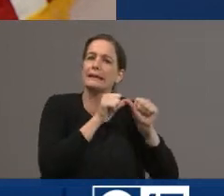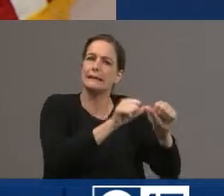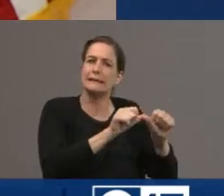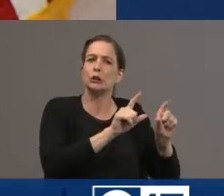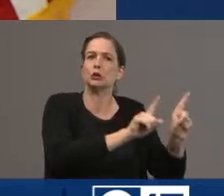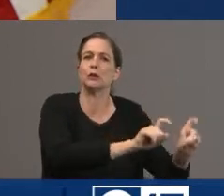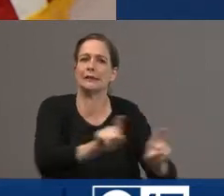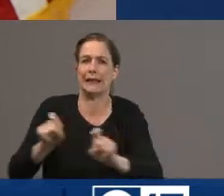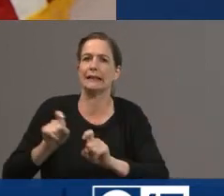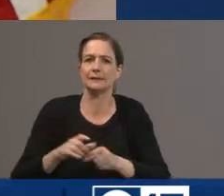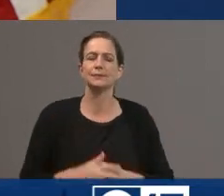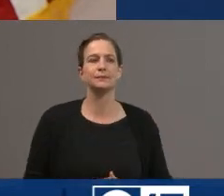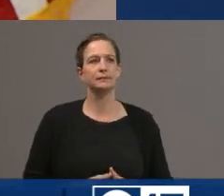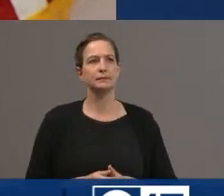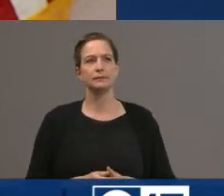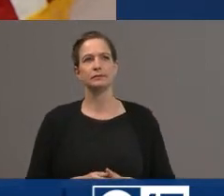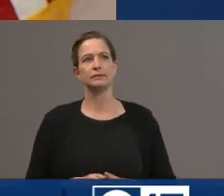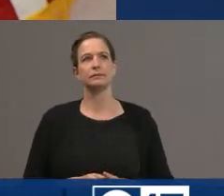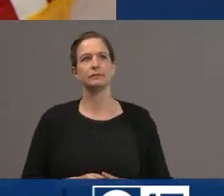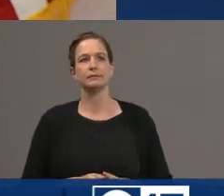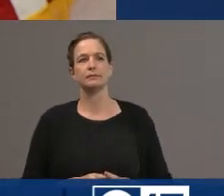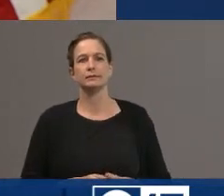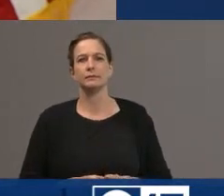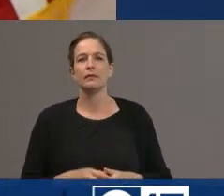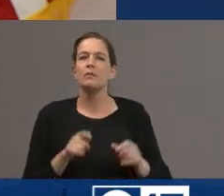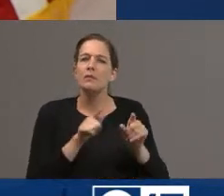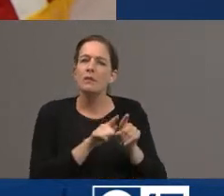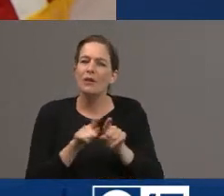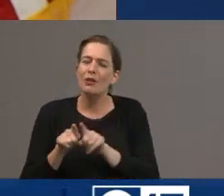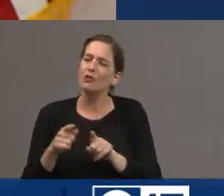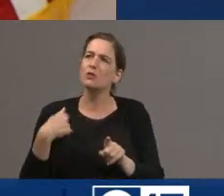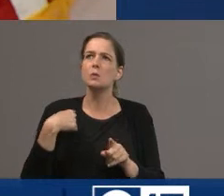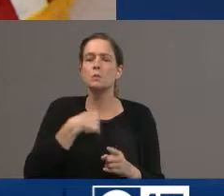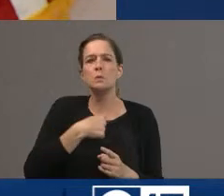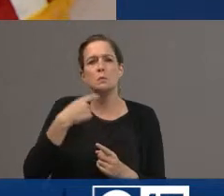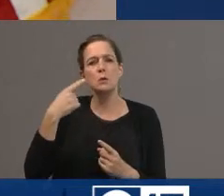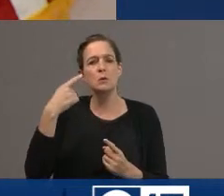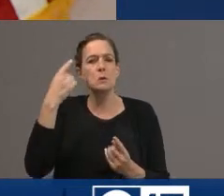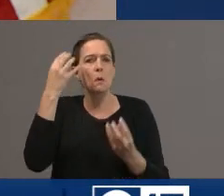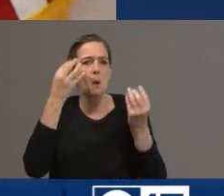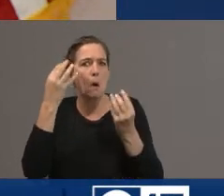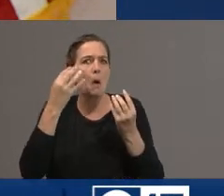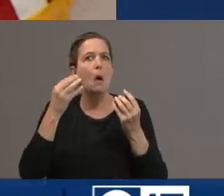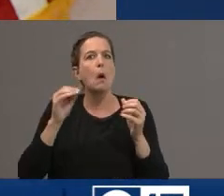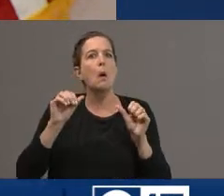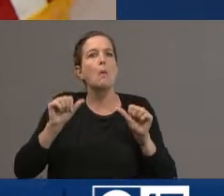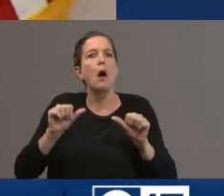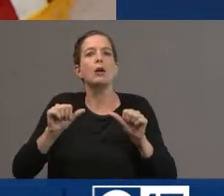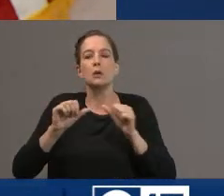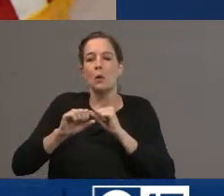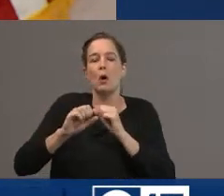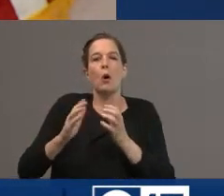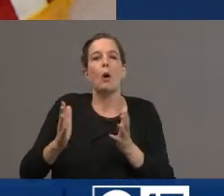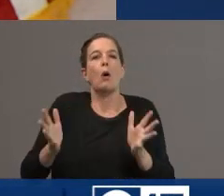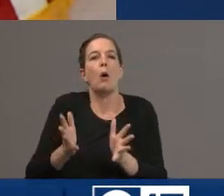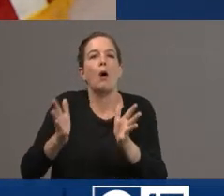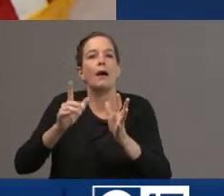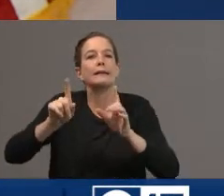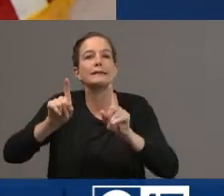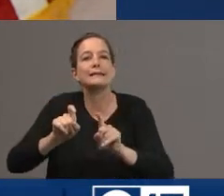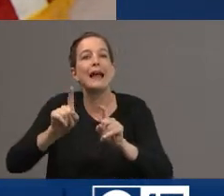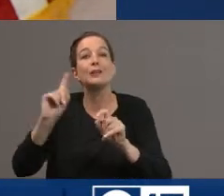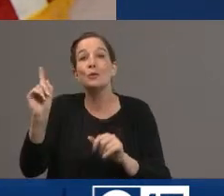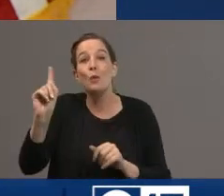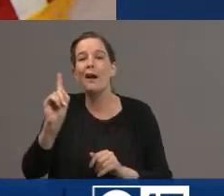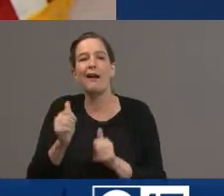The other innovative option that we are looking at is promoting testing from home. So LabCorp has an at-home testing option